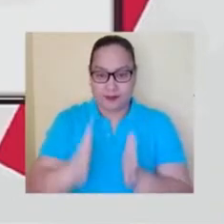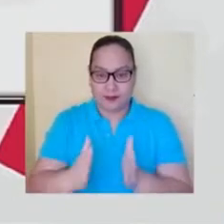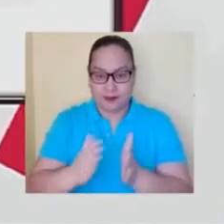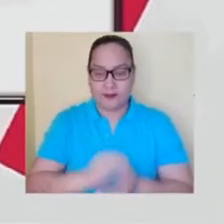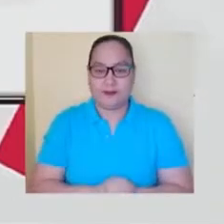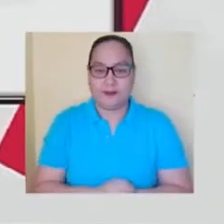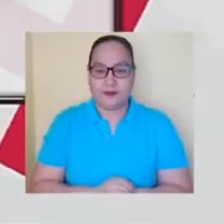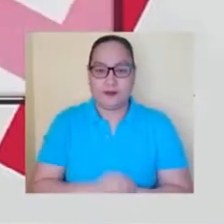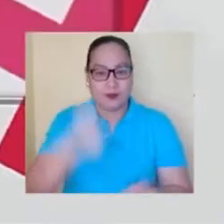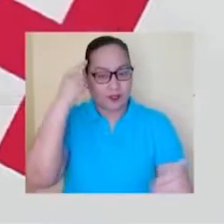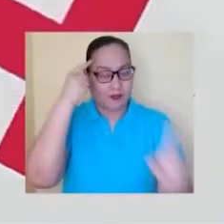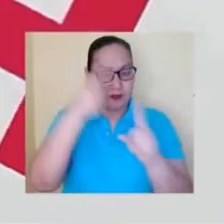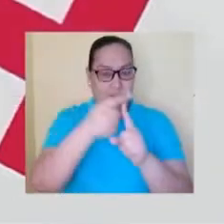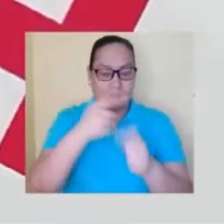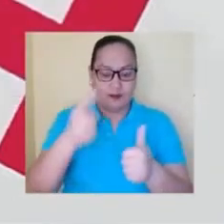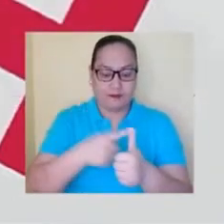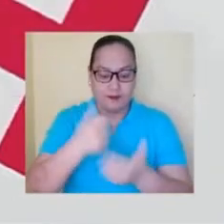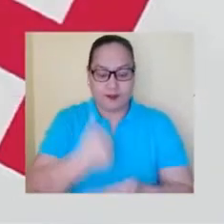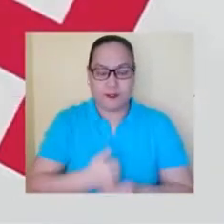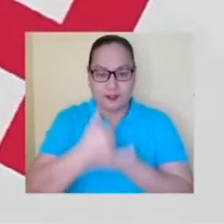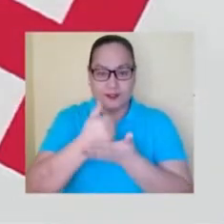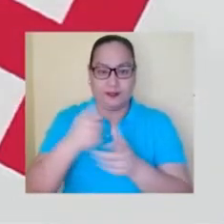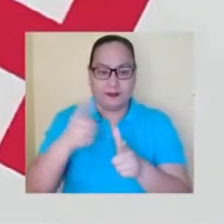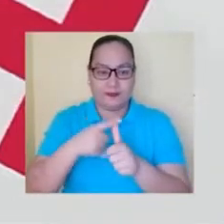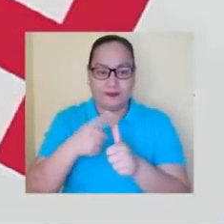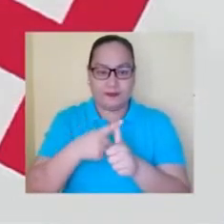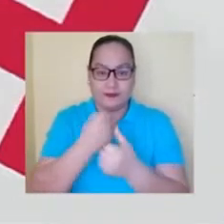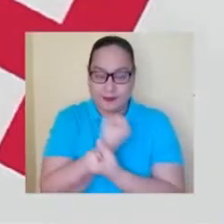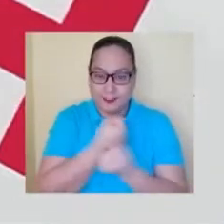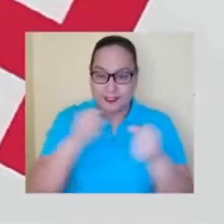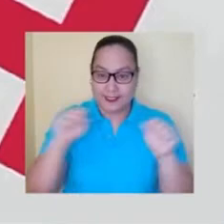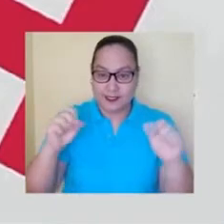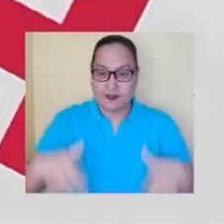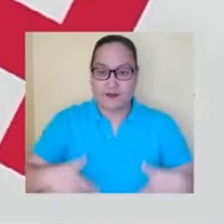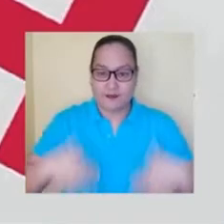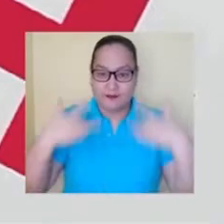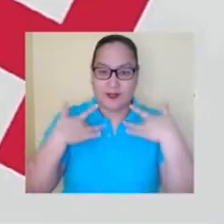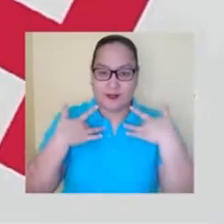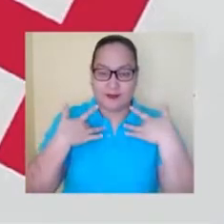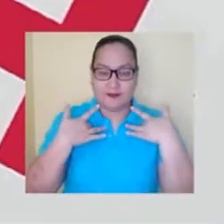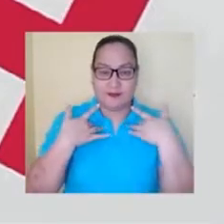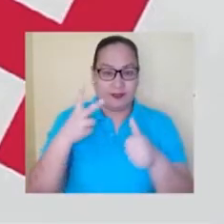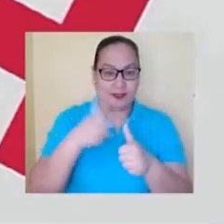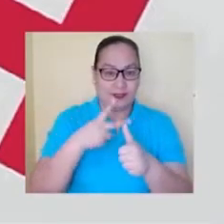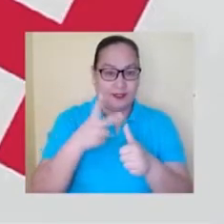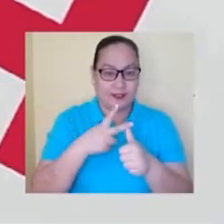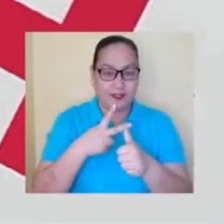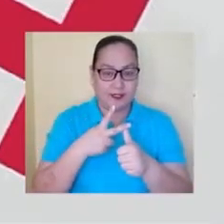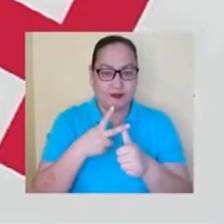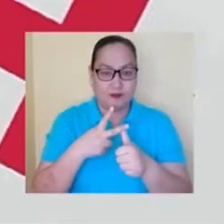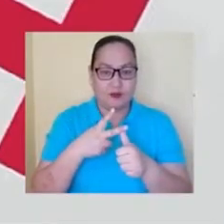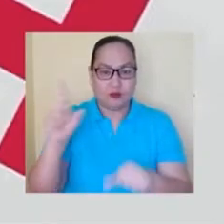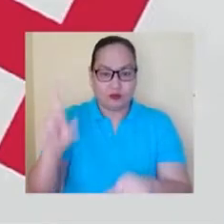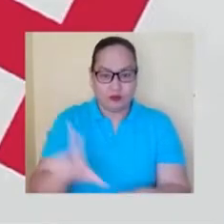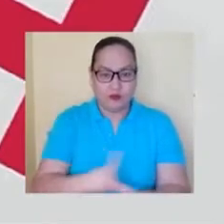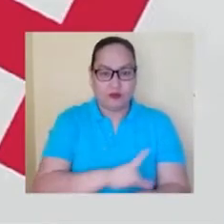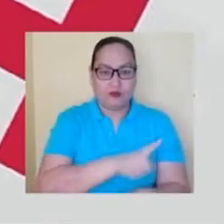Objectives of first aid. First, to save lives. Second, to prolong